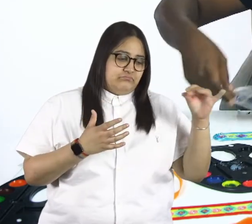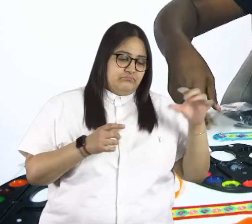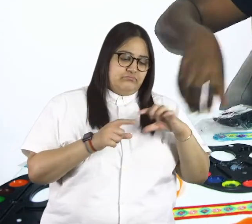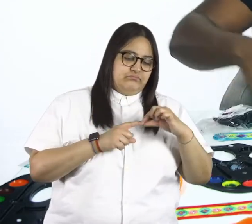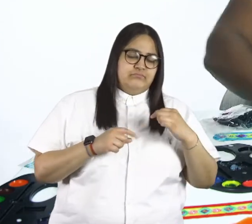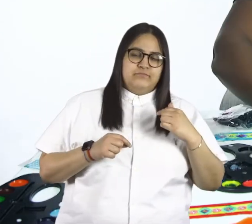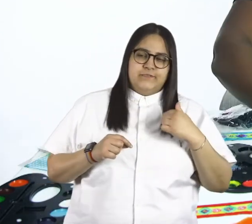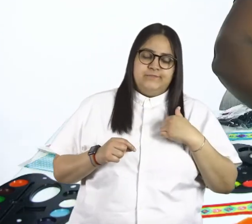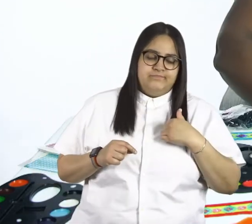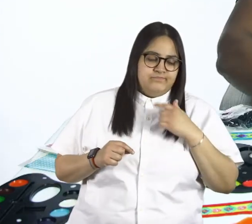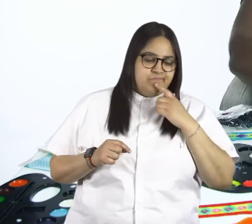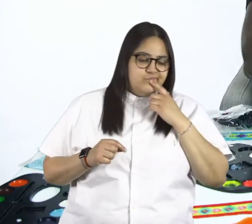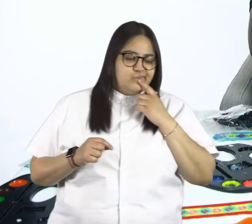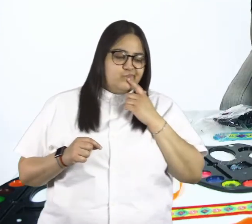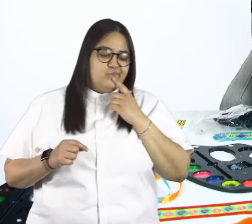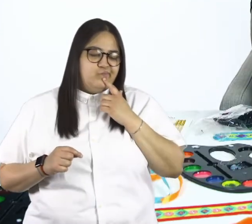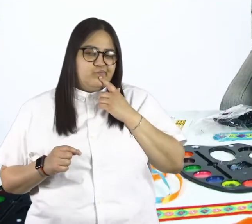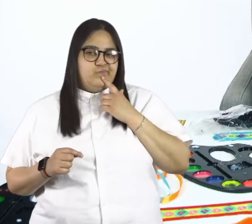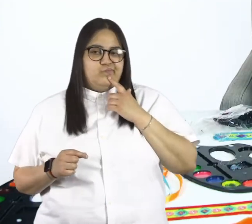Actually, firstly, let's just move